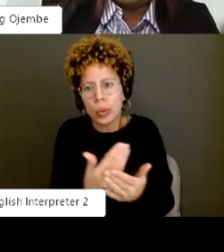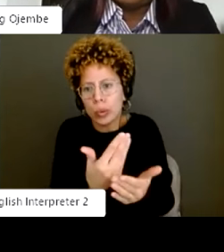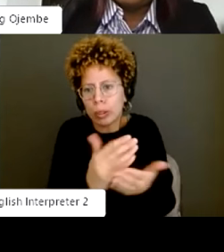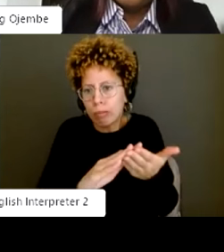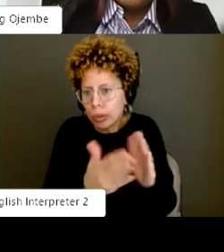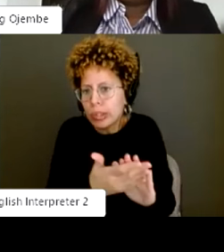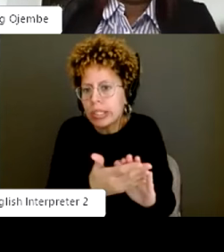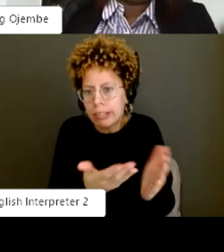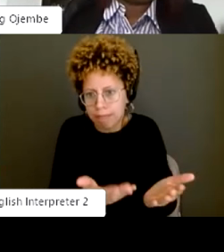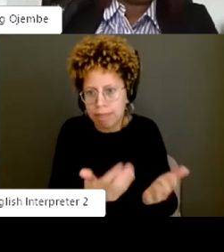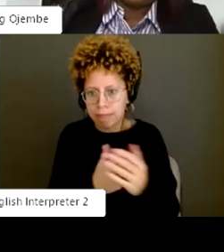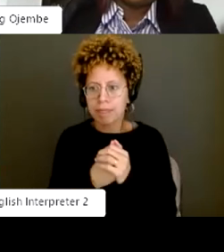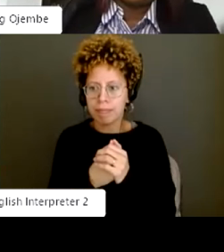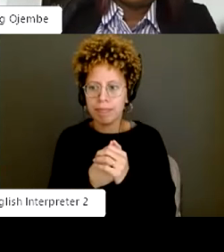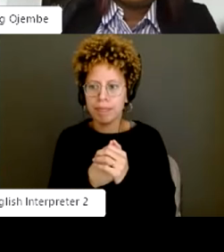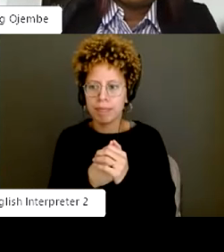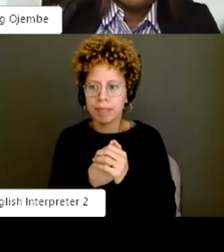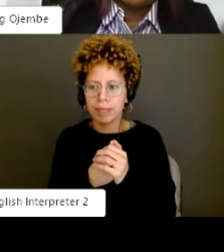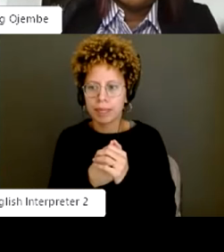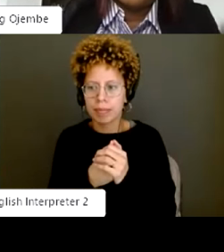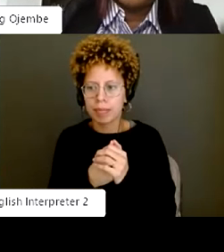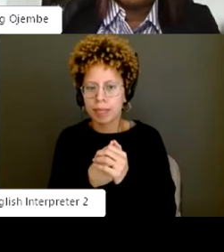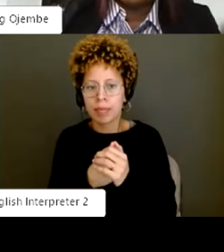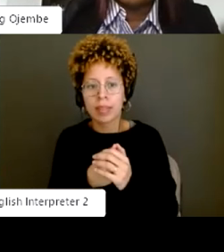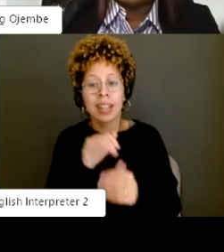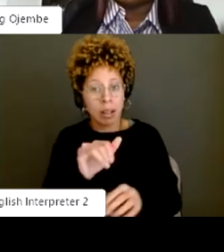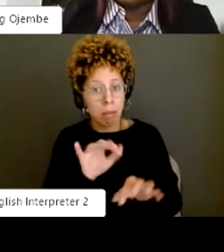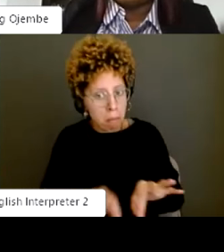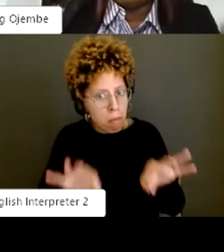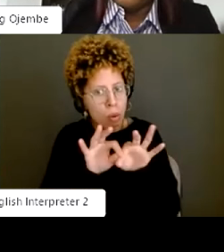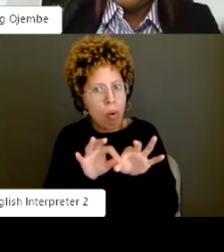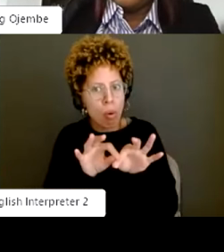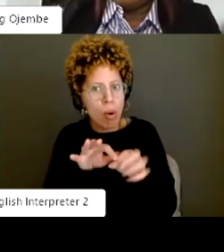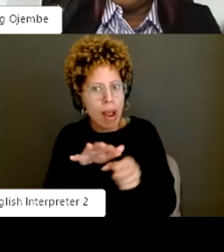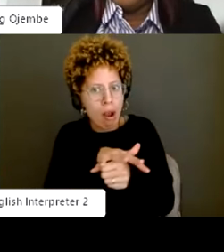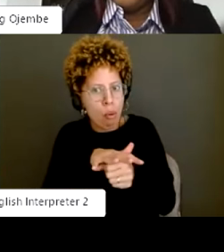relationships. However, this is an important area of research that my research has